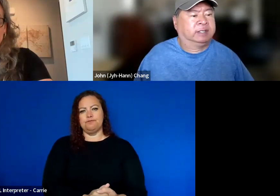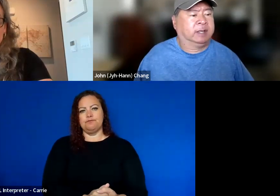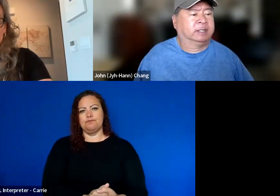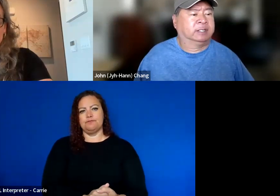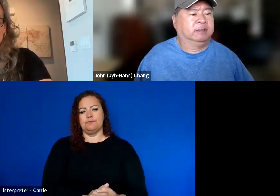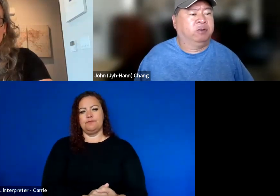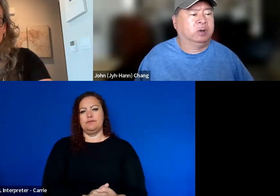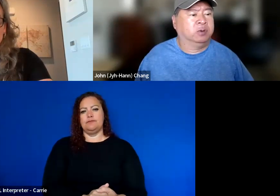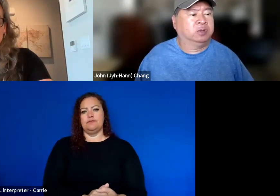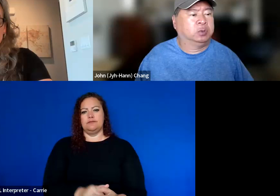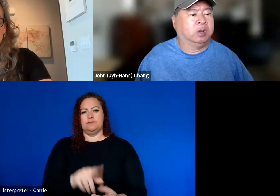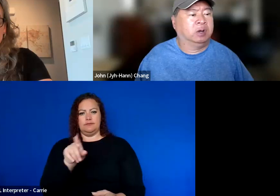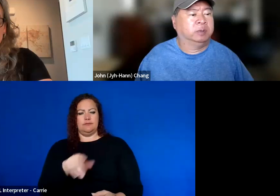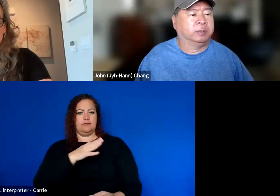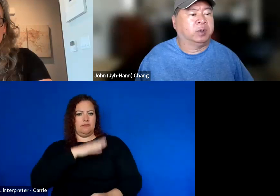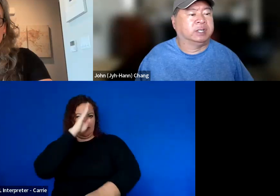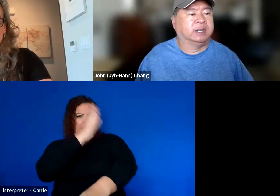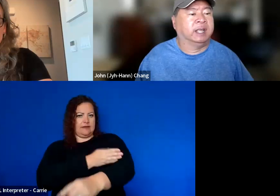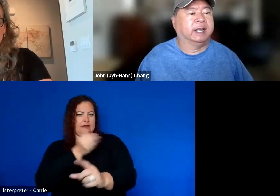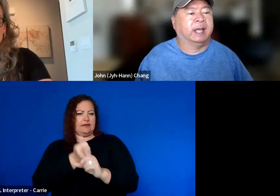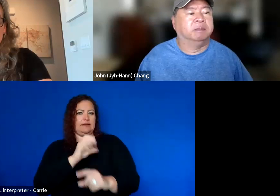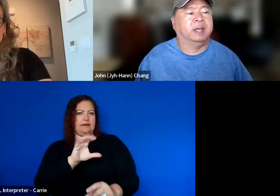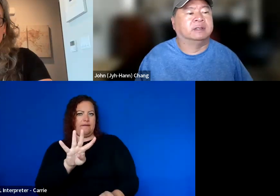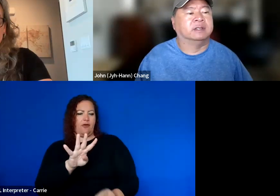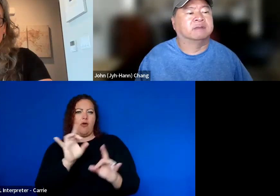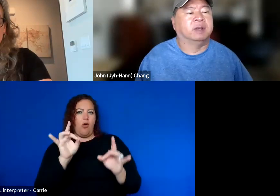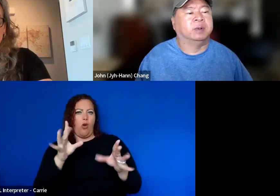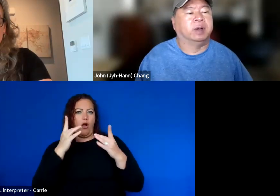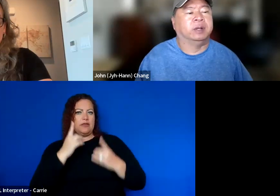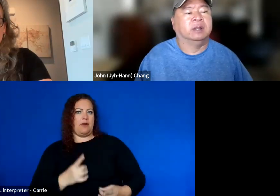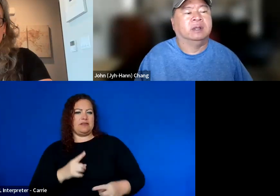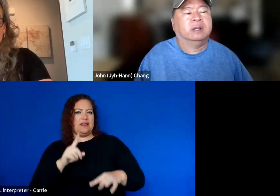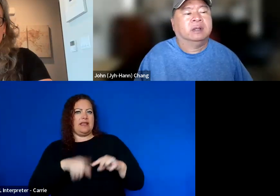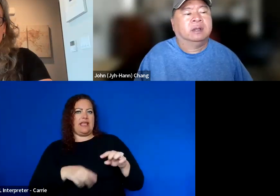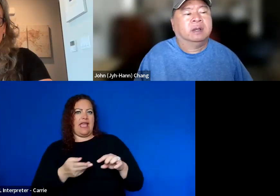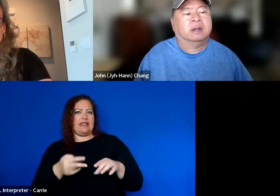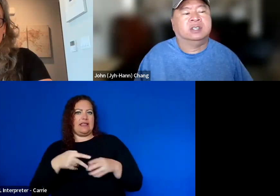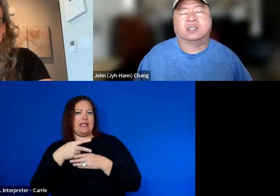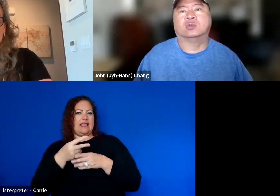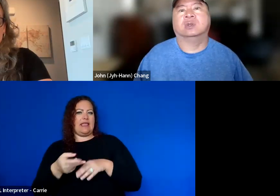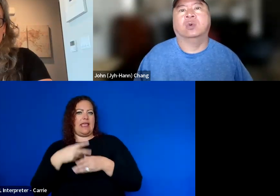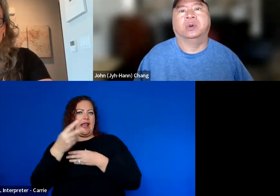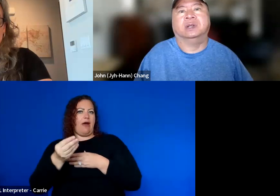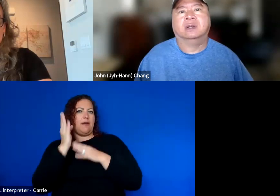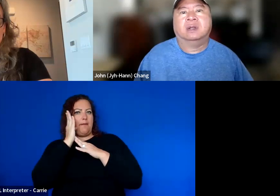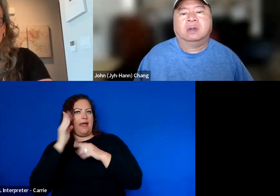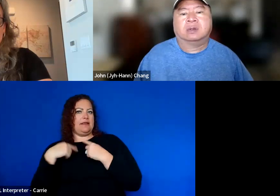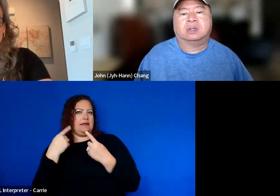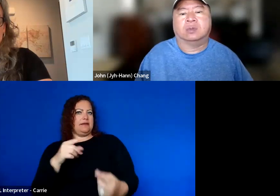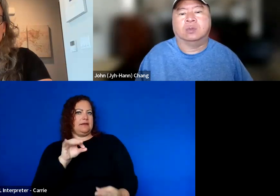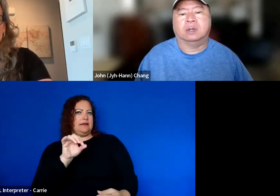My son is a C4 going through a horrible depression and can't get out of bed since February. Lisa's really worried.